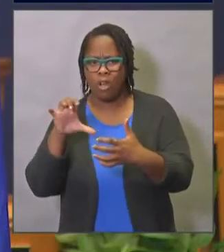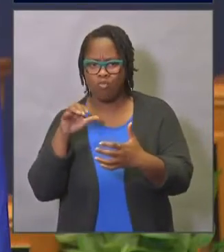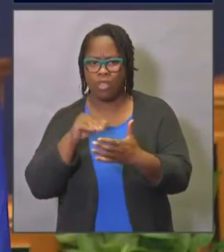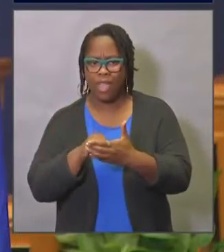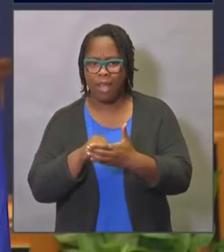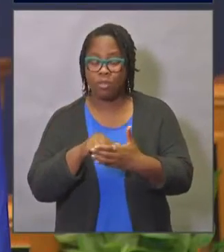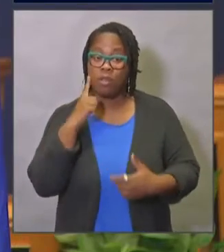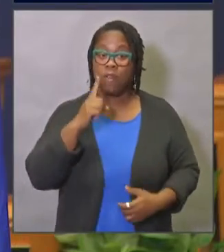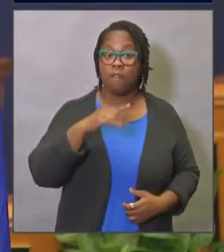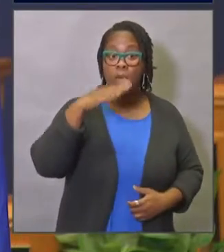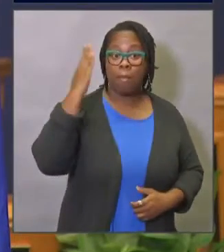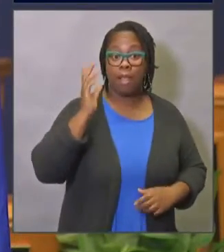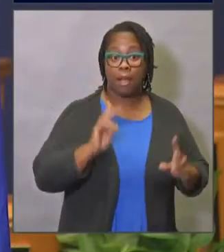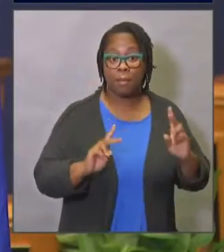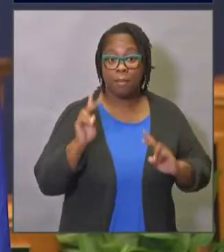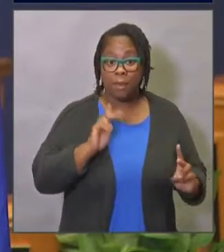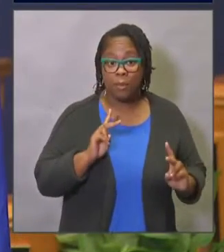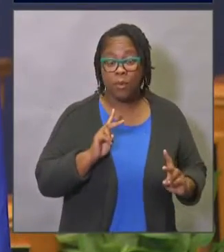it's